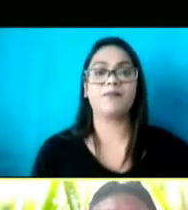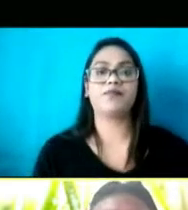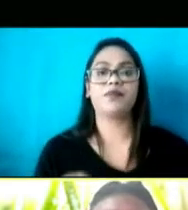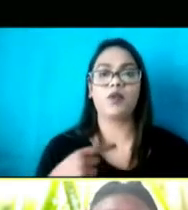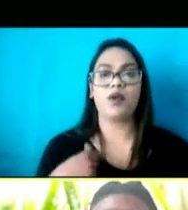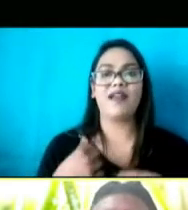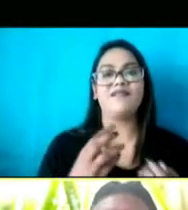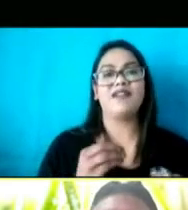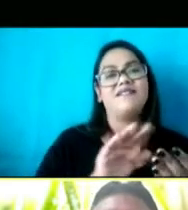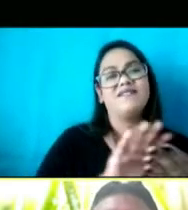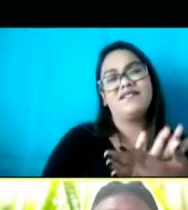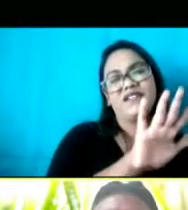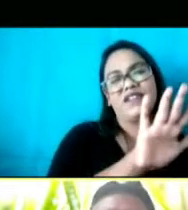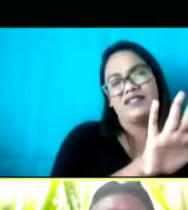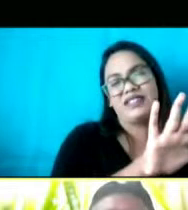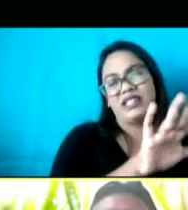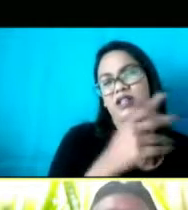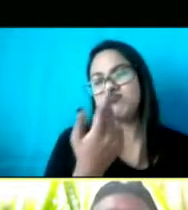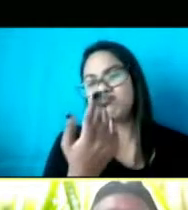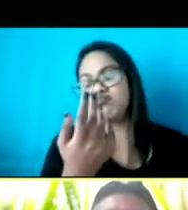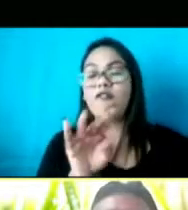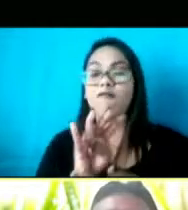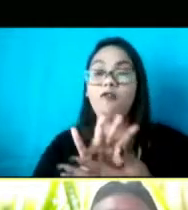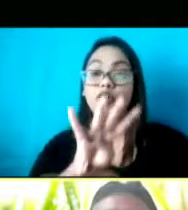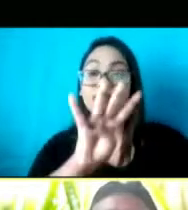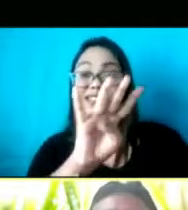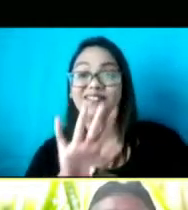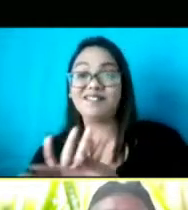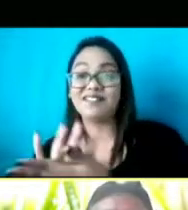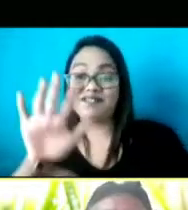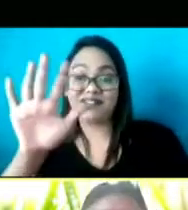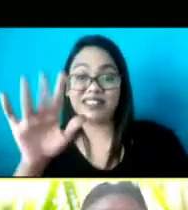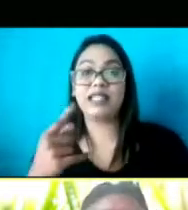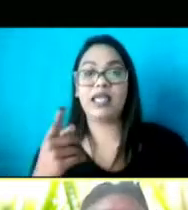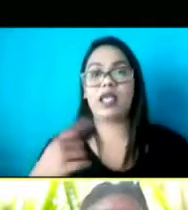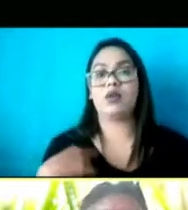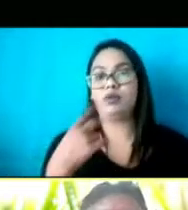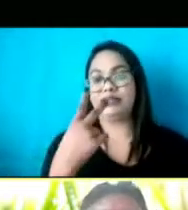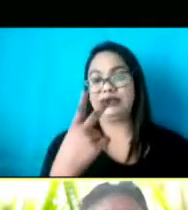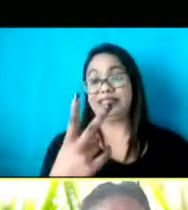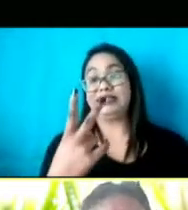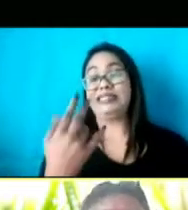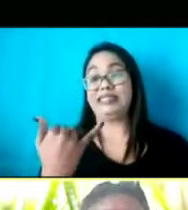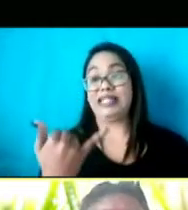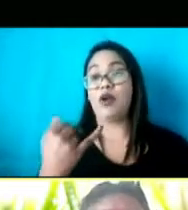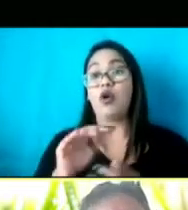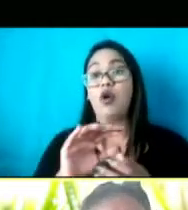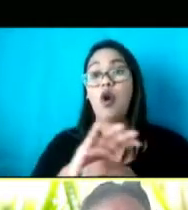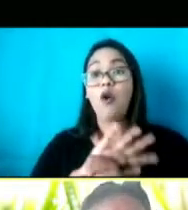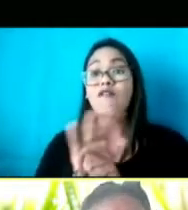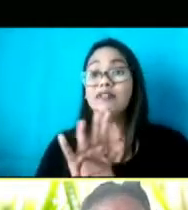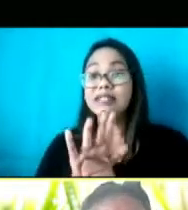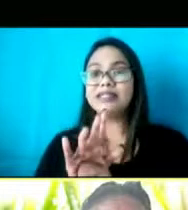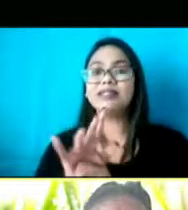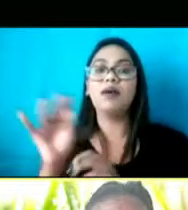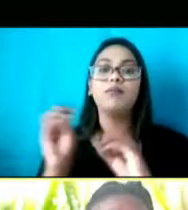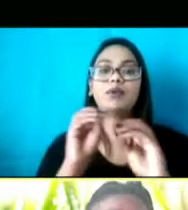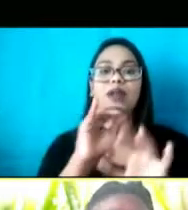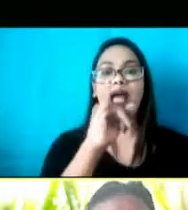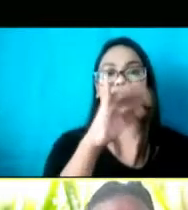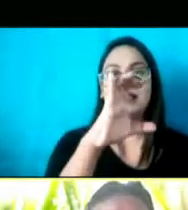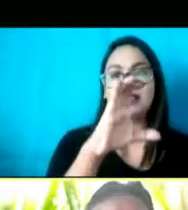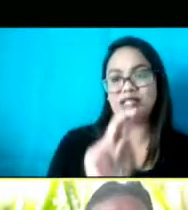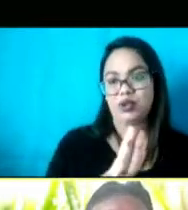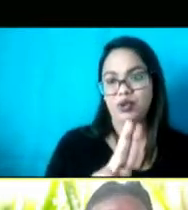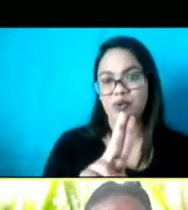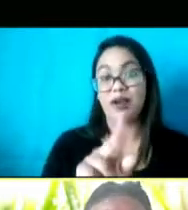15 publications that have come out from the trauma services around the country. And what we do know is that